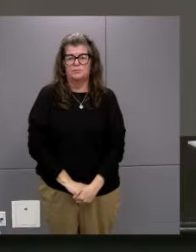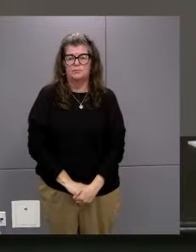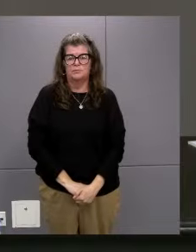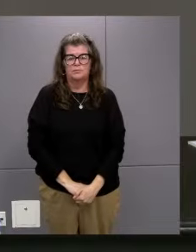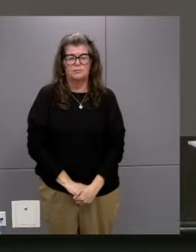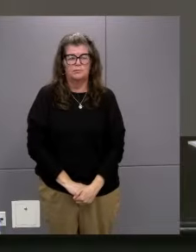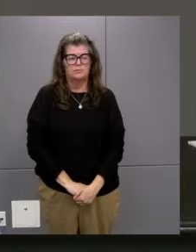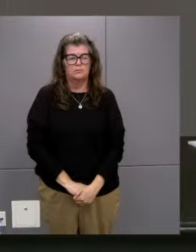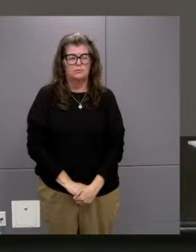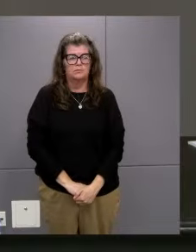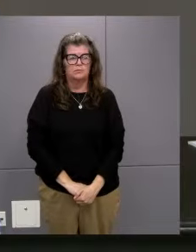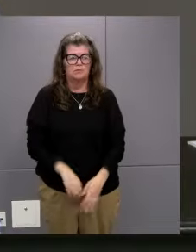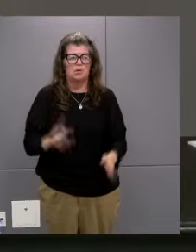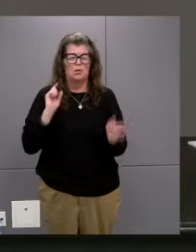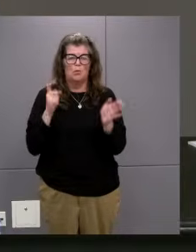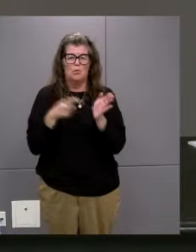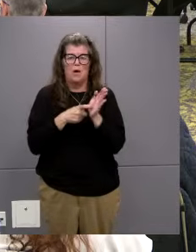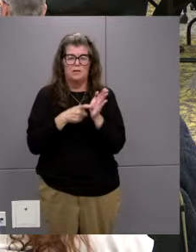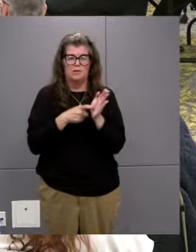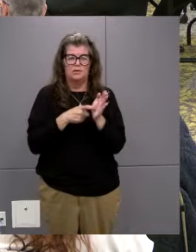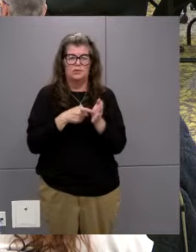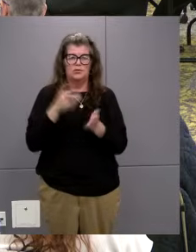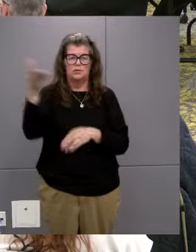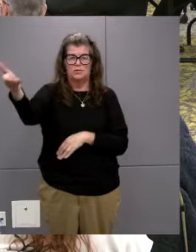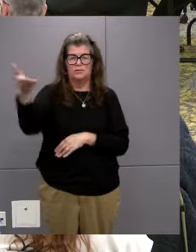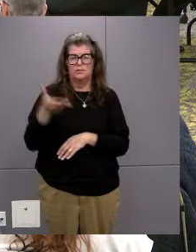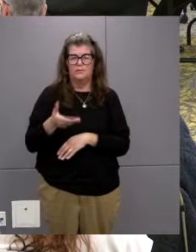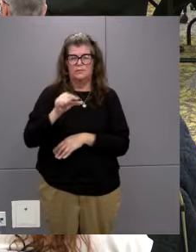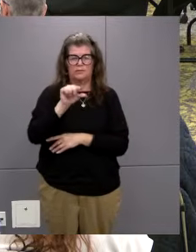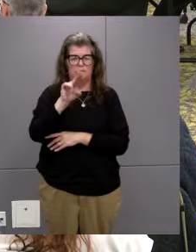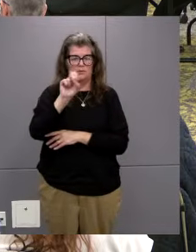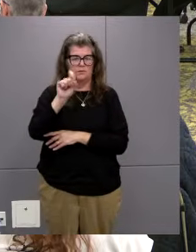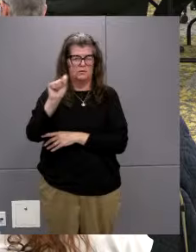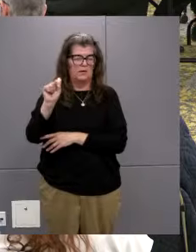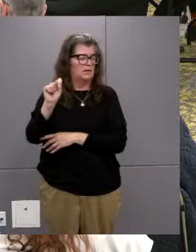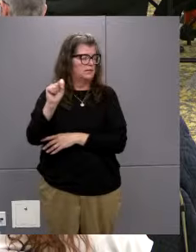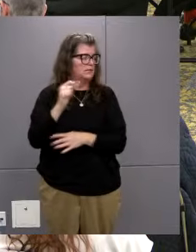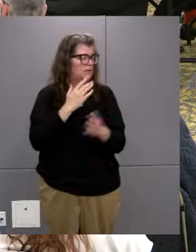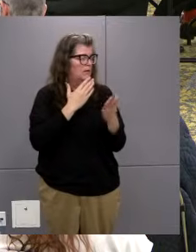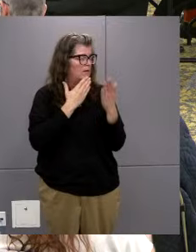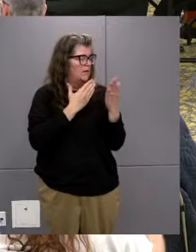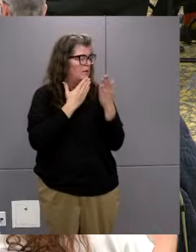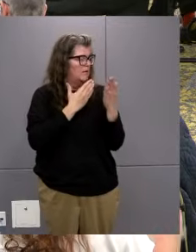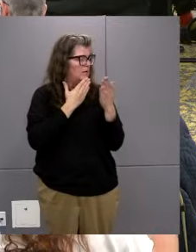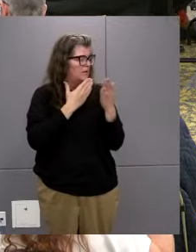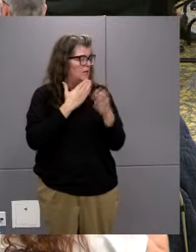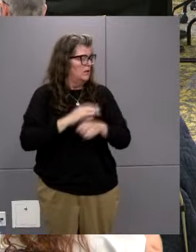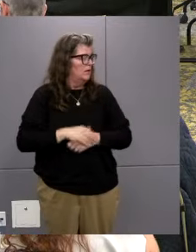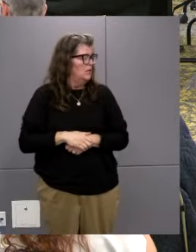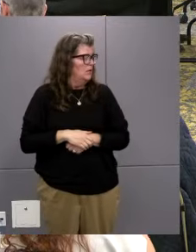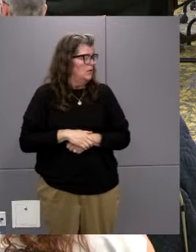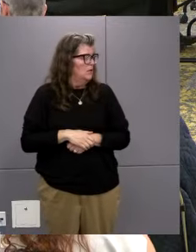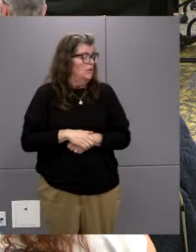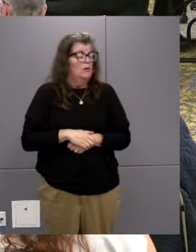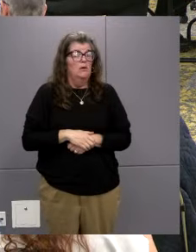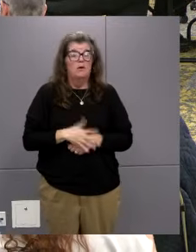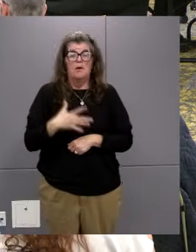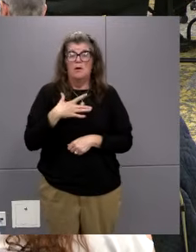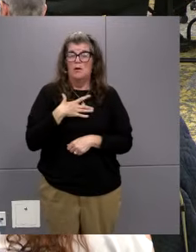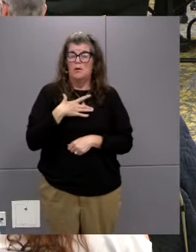Okay, recognition of guest. Shonda? Thank you, Mr. Chairman. I would first like